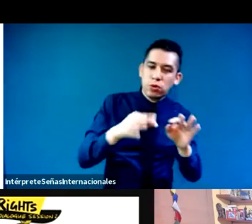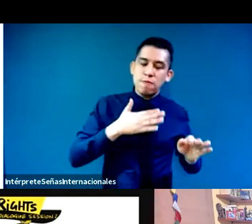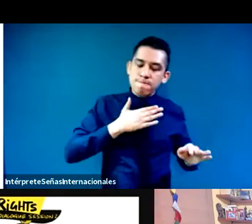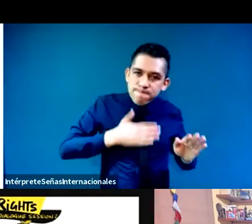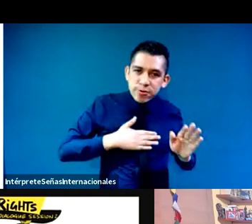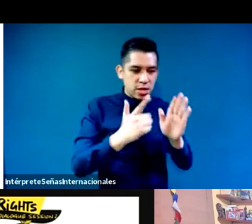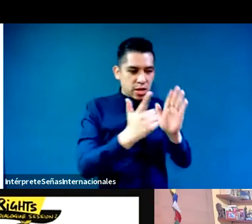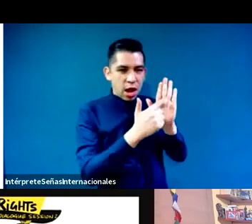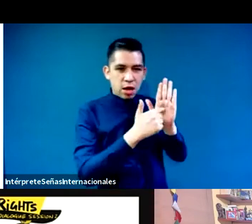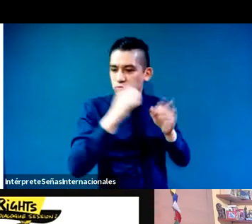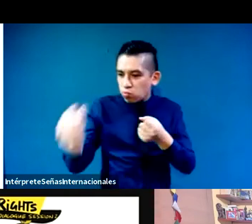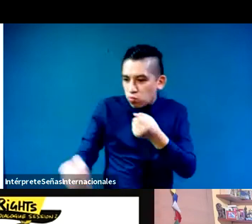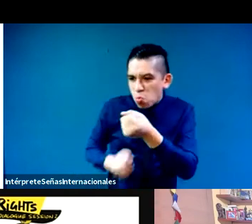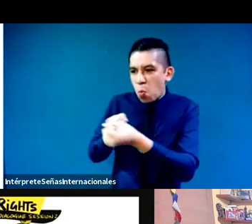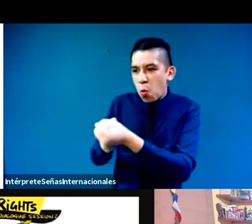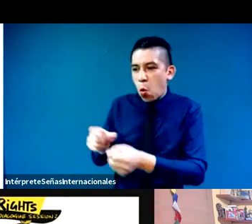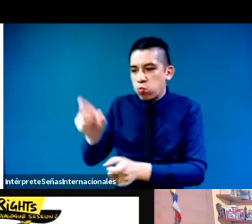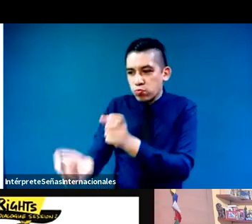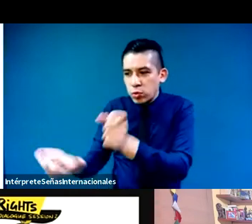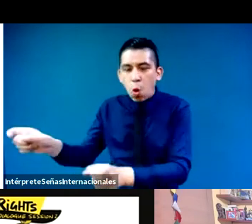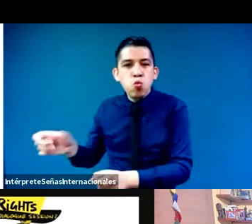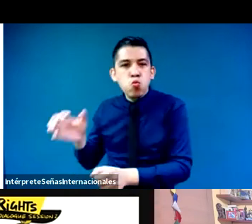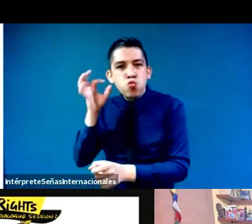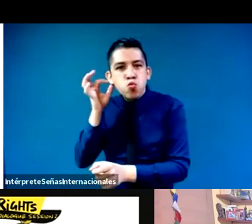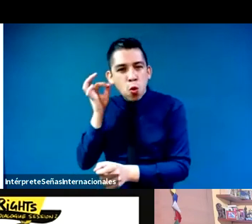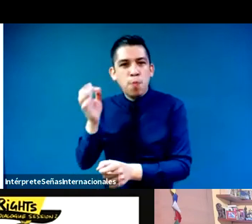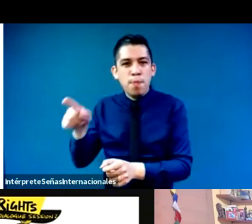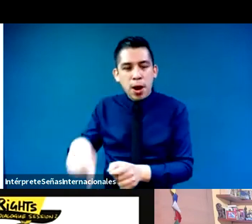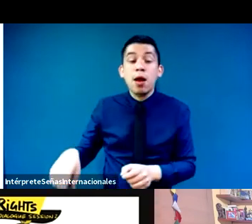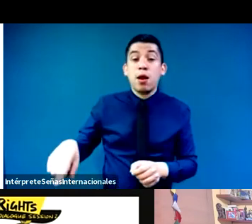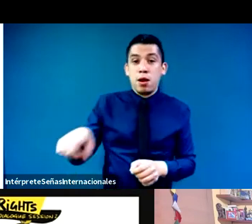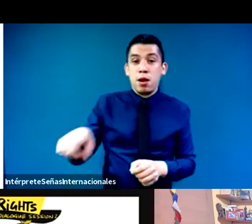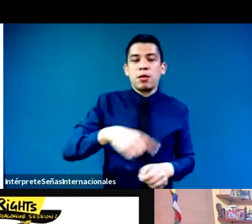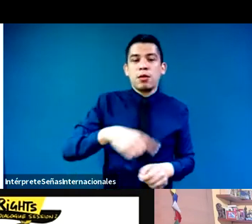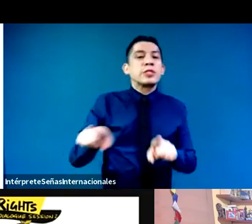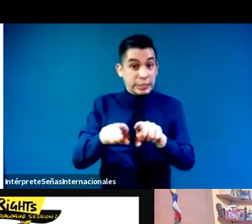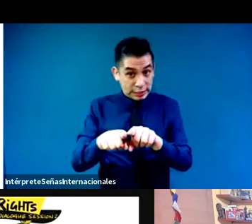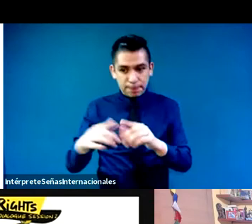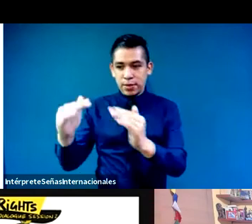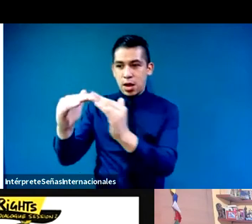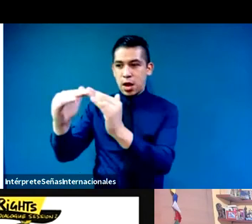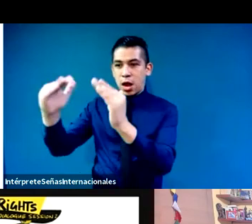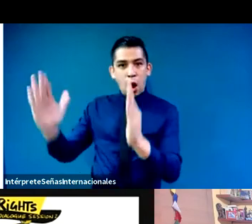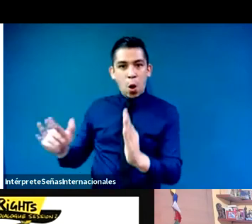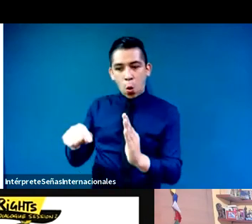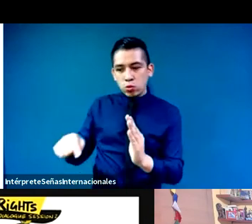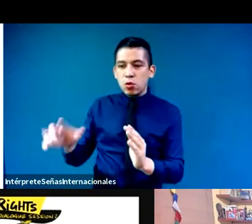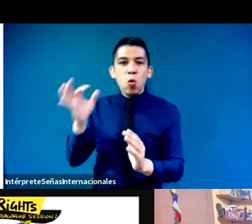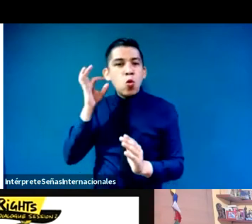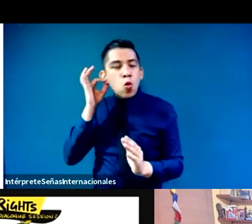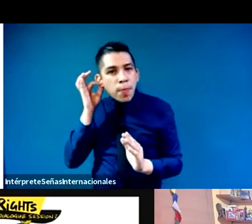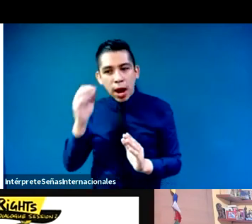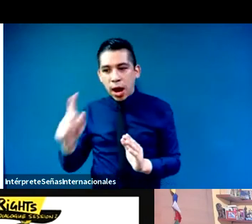A third important how: we must ensure social protection and safety nets during times of crisis, including